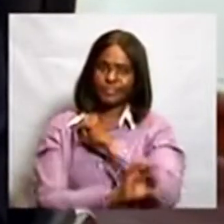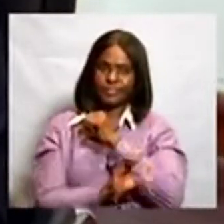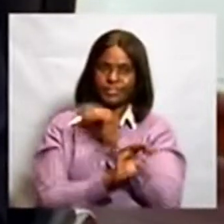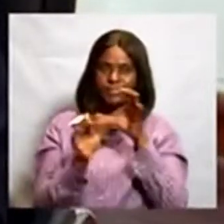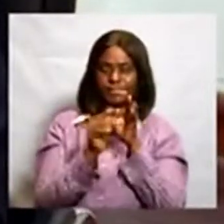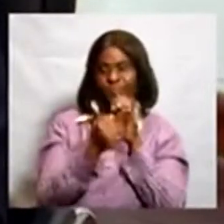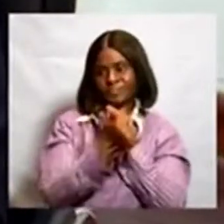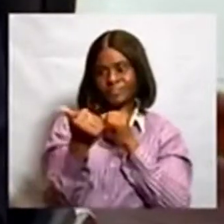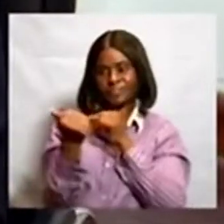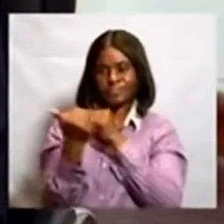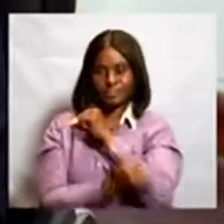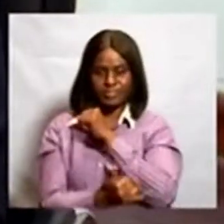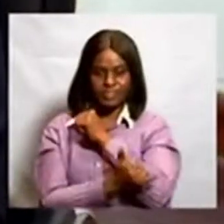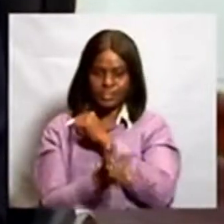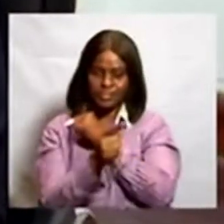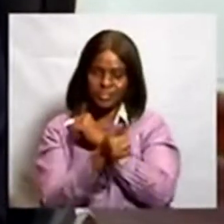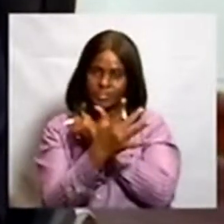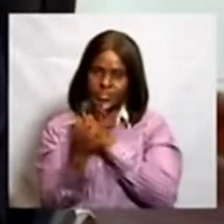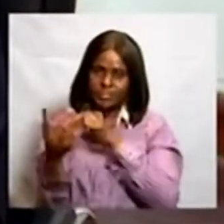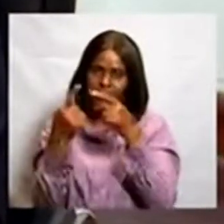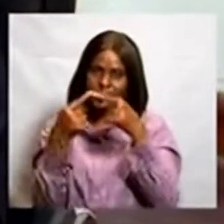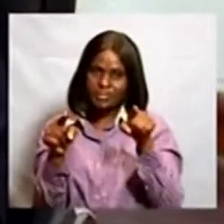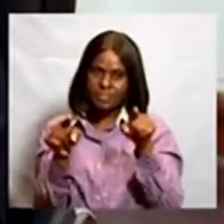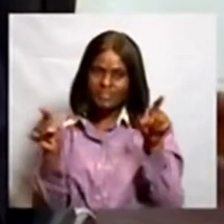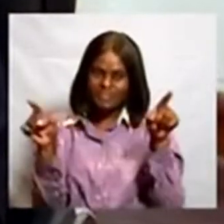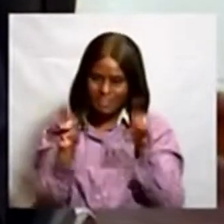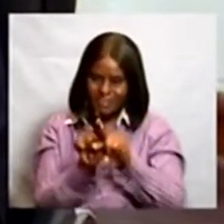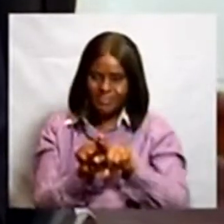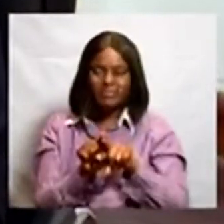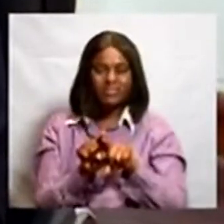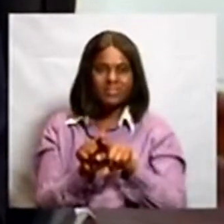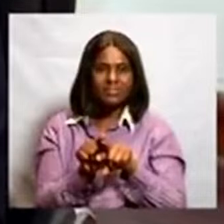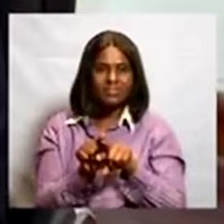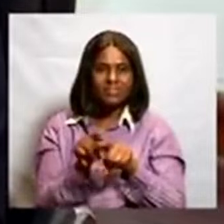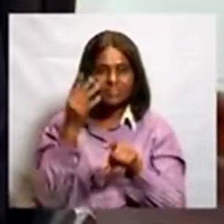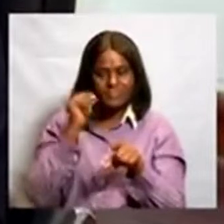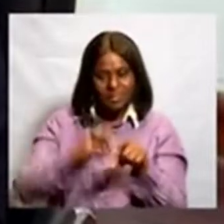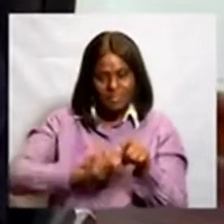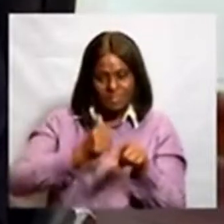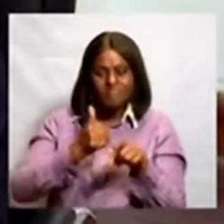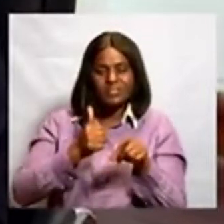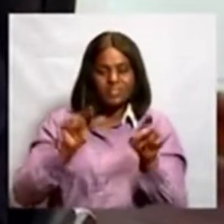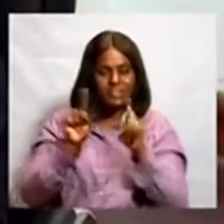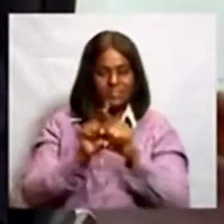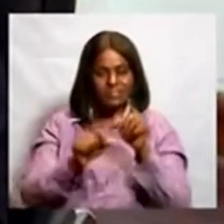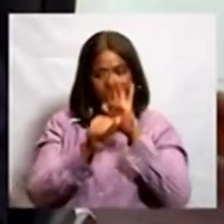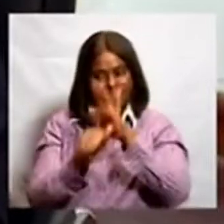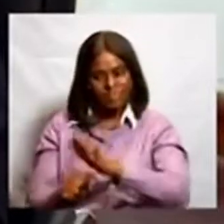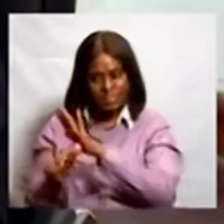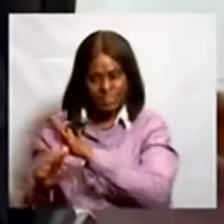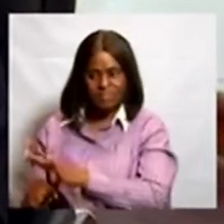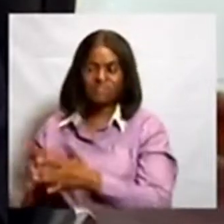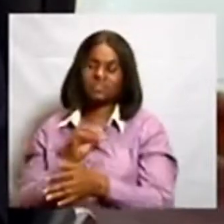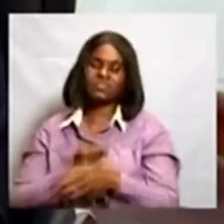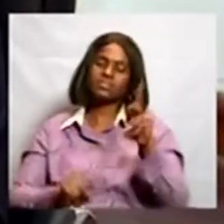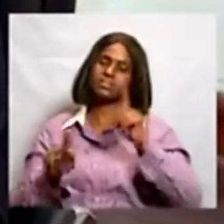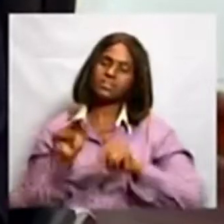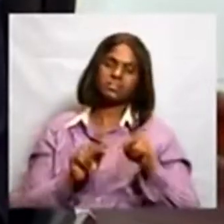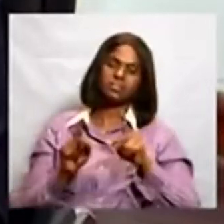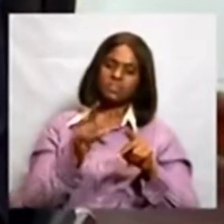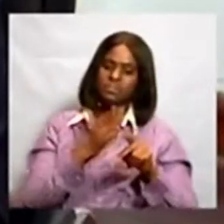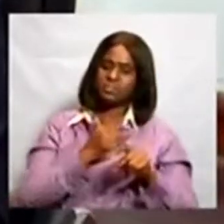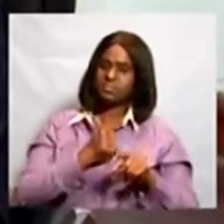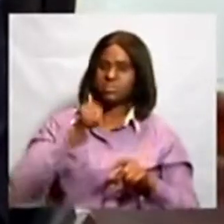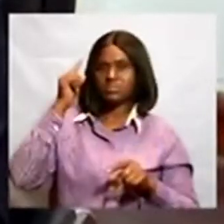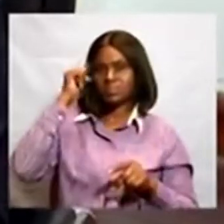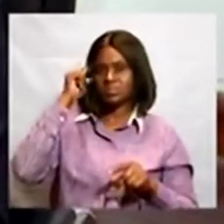other countries, these things happen seamlessly. Why should we perpetually disadvantage our citizens? And I